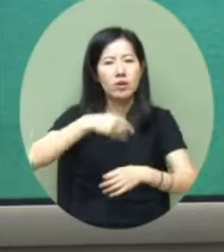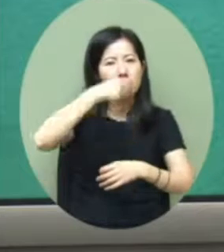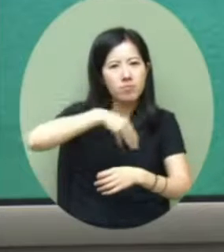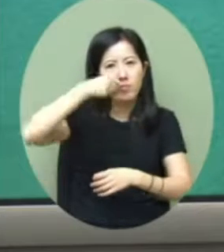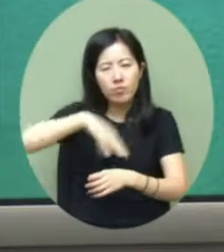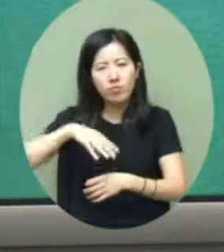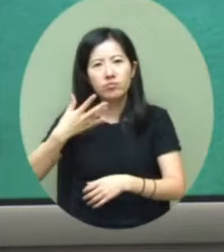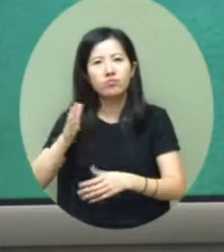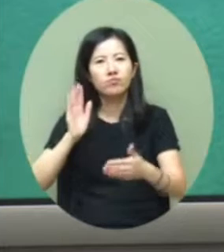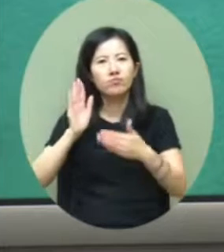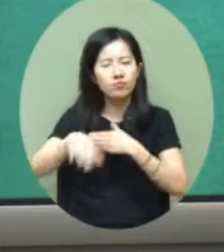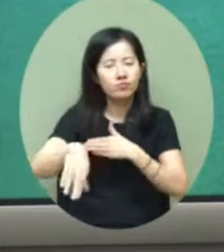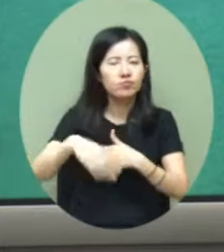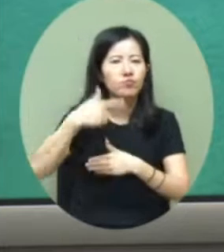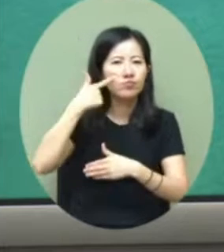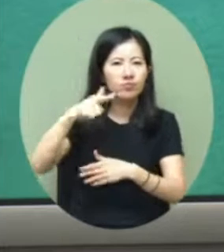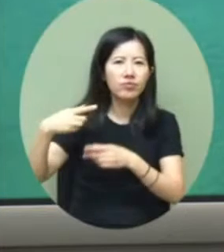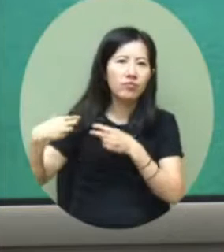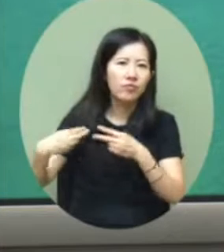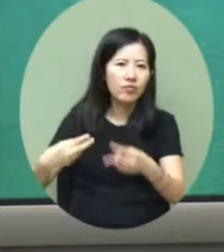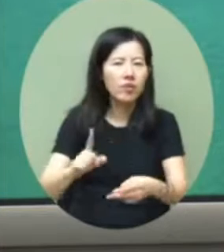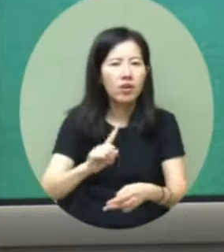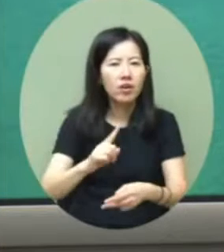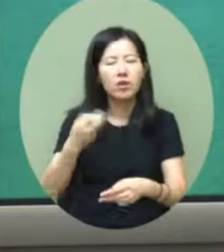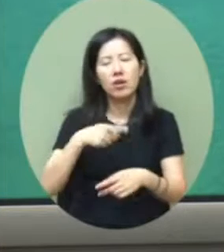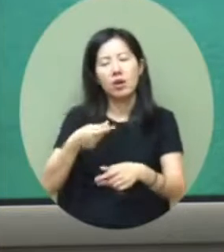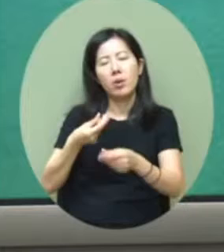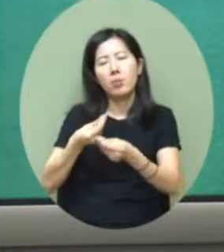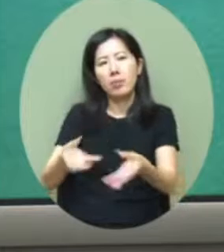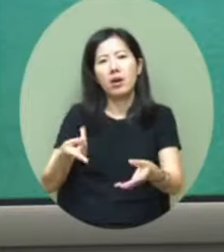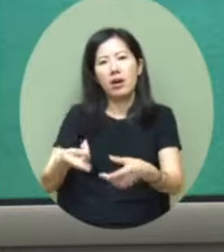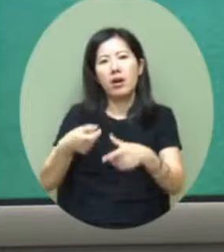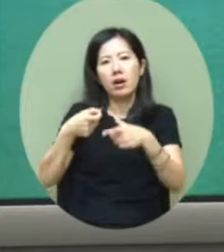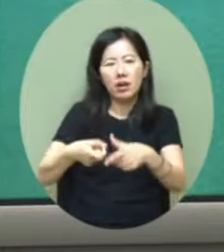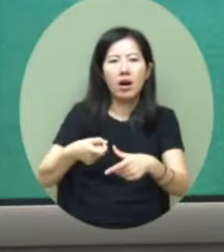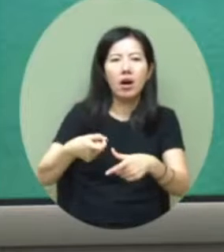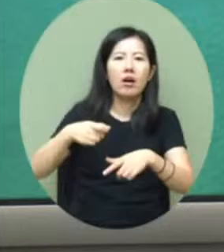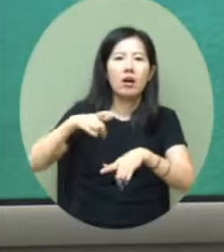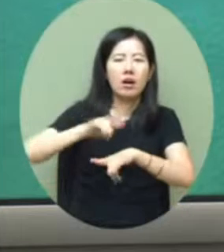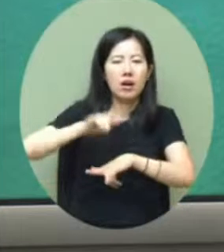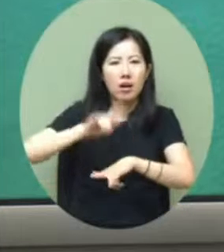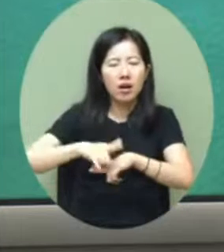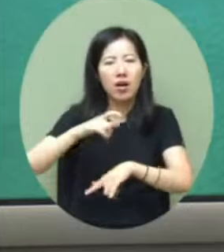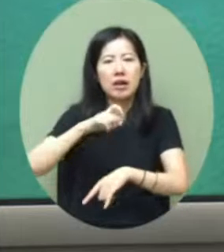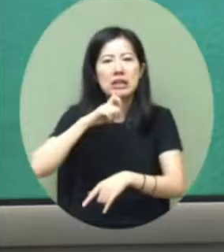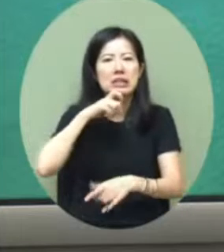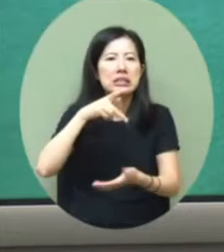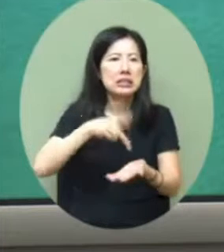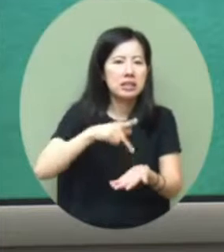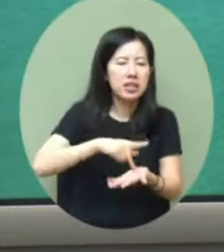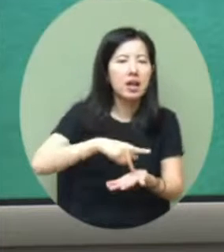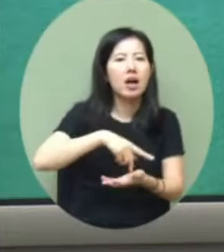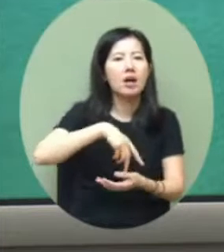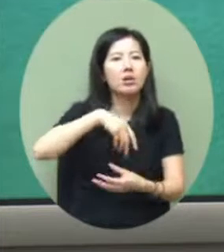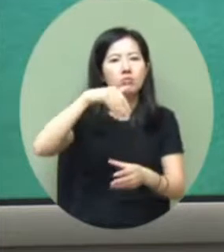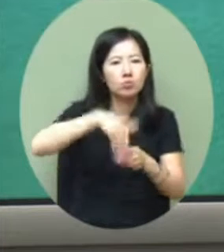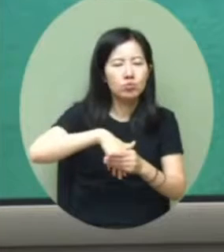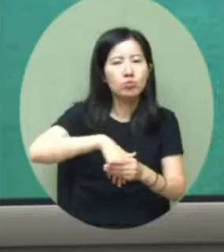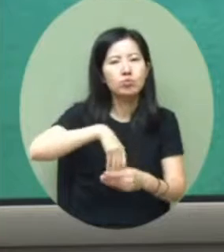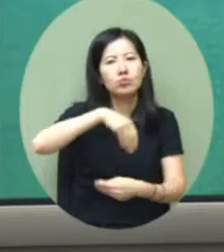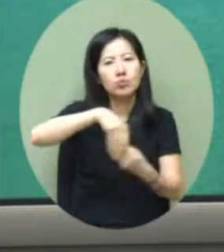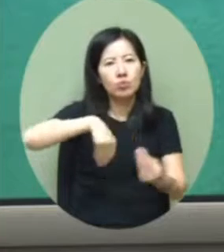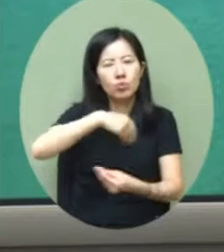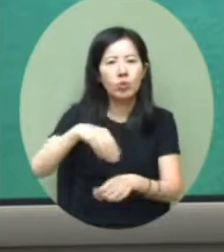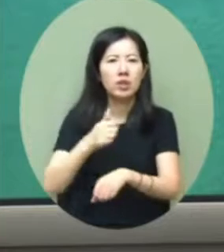the achievements made by the Stock Connect schemes, as well as plans for the next stage. There will be plenty